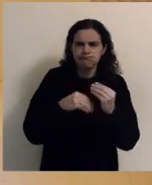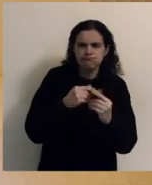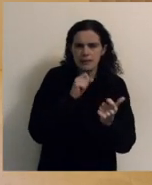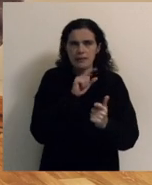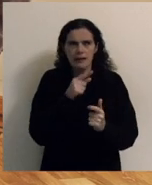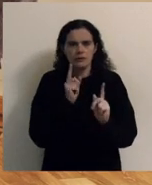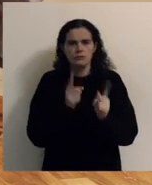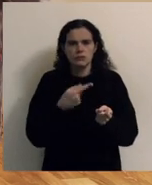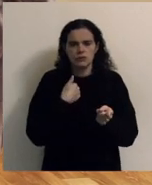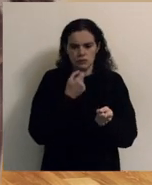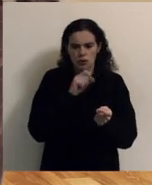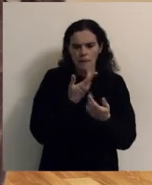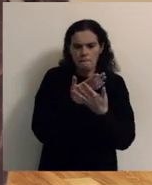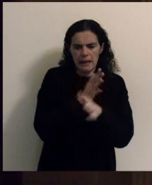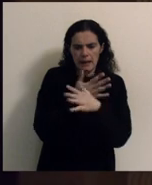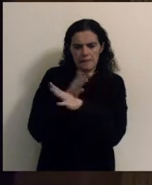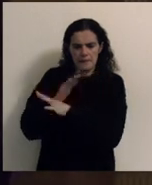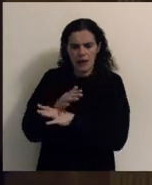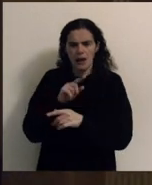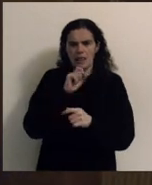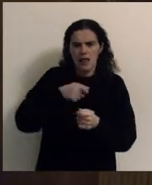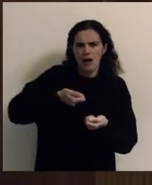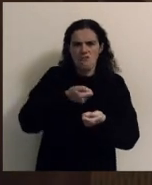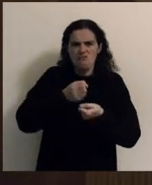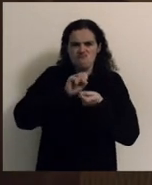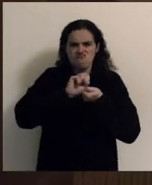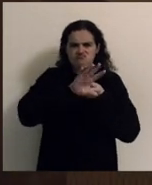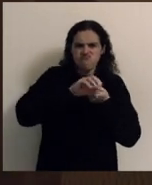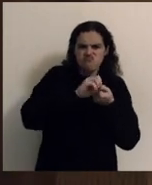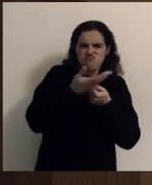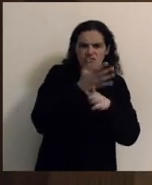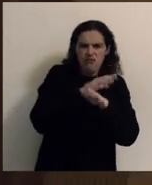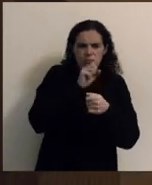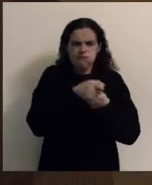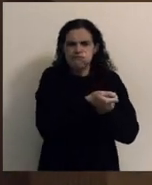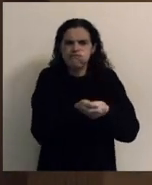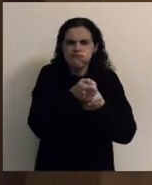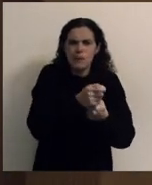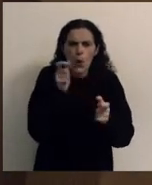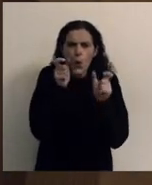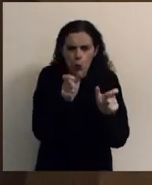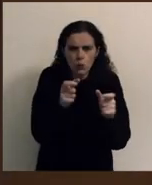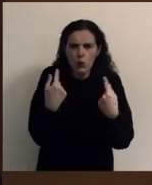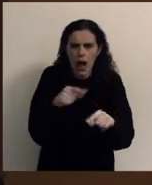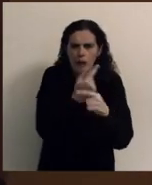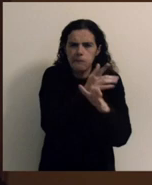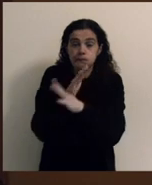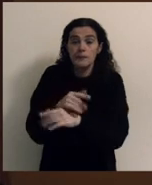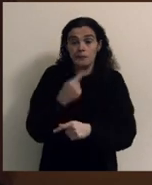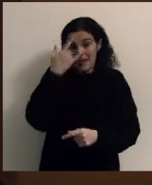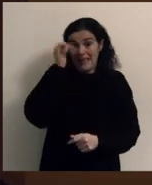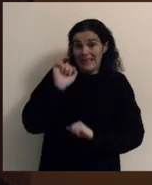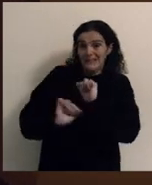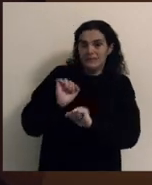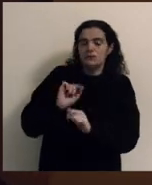also began to burn the canvases with torches. And it was a very controlled burning. And the idea was for